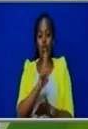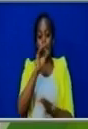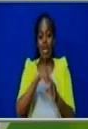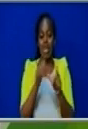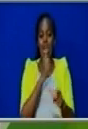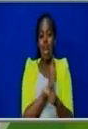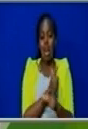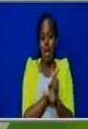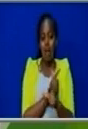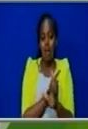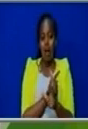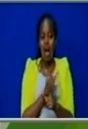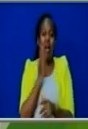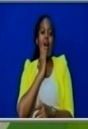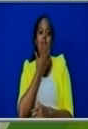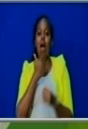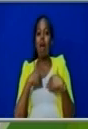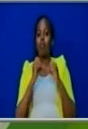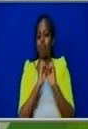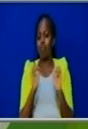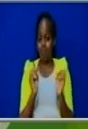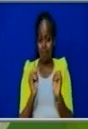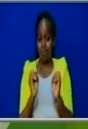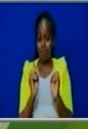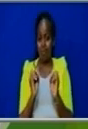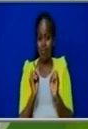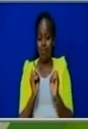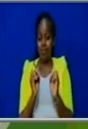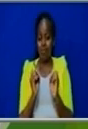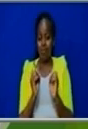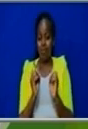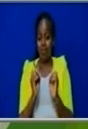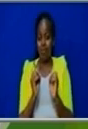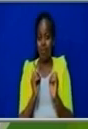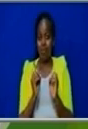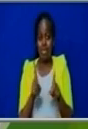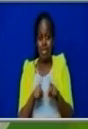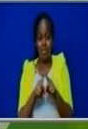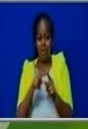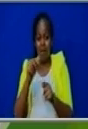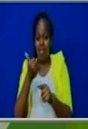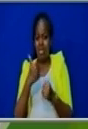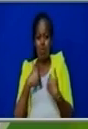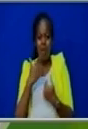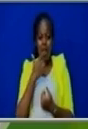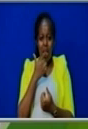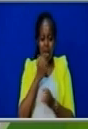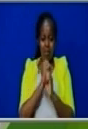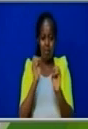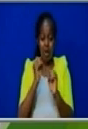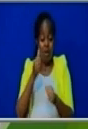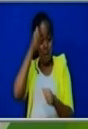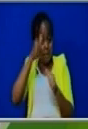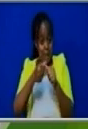laboratory, they are colorless. They are colorless. Yes. Most of them, they are tasteless. But remember, you're not supposed to